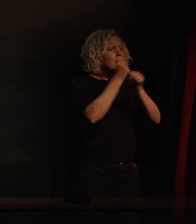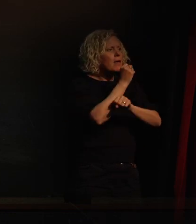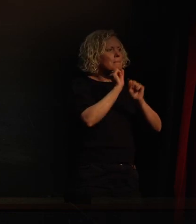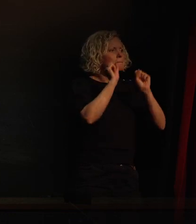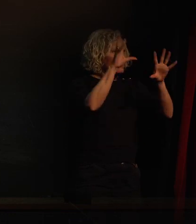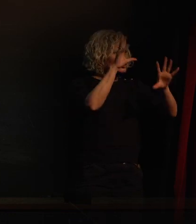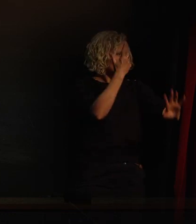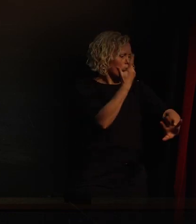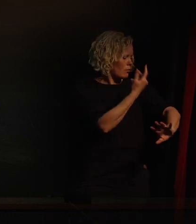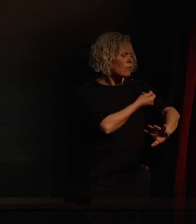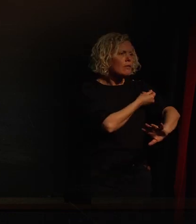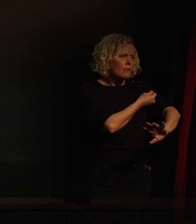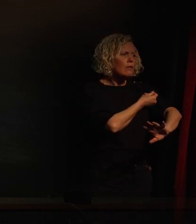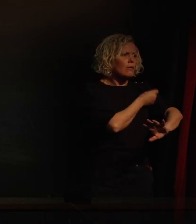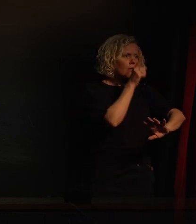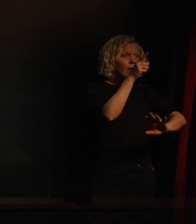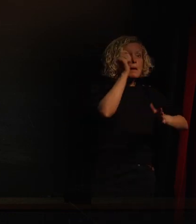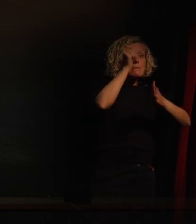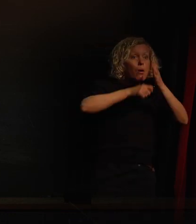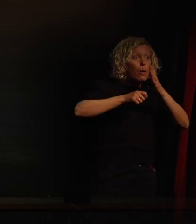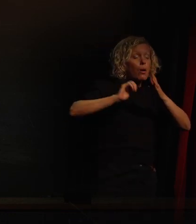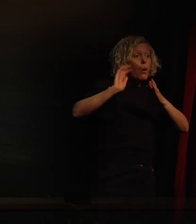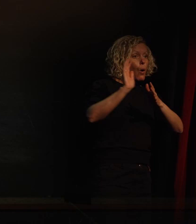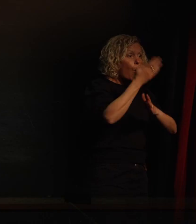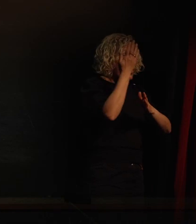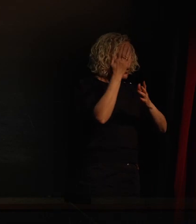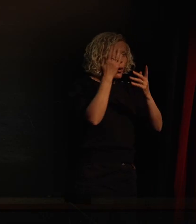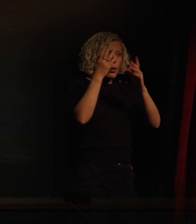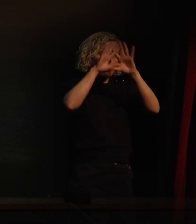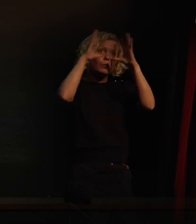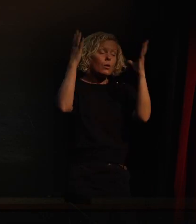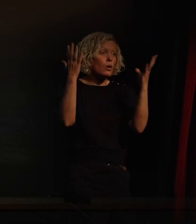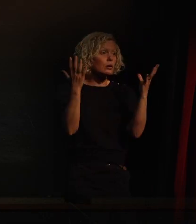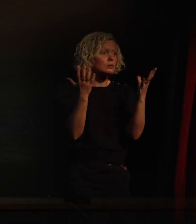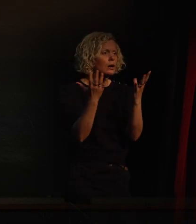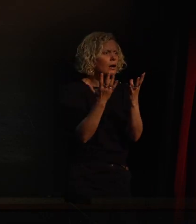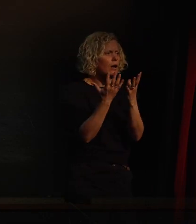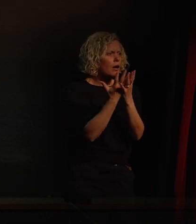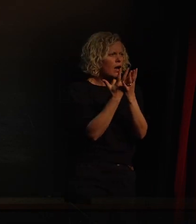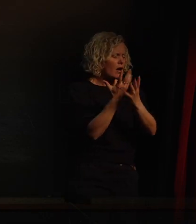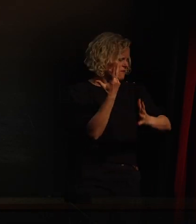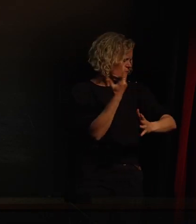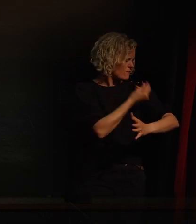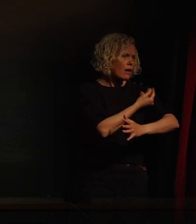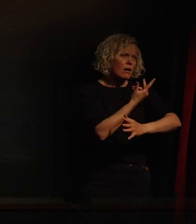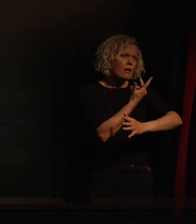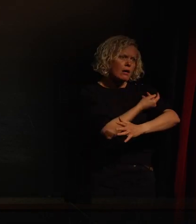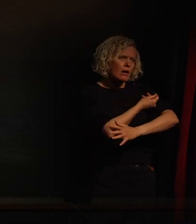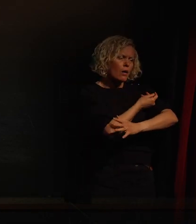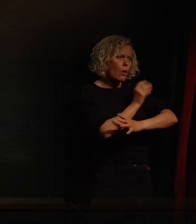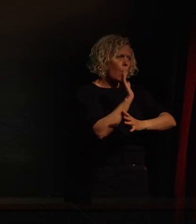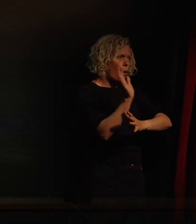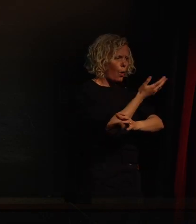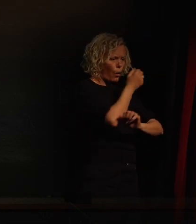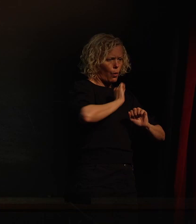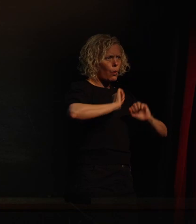the virus, he bought all the supplies in the world and vaccinated all of